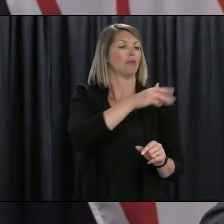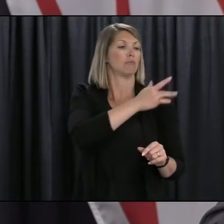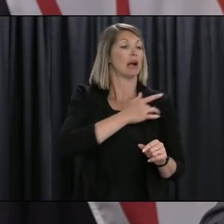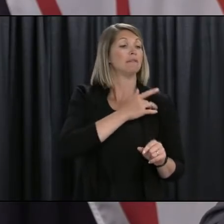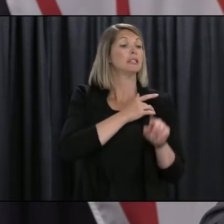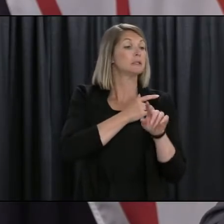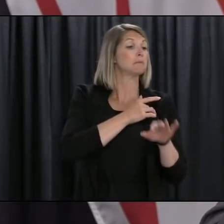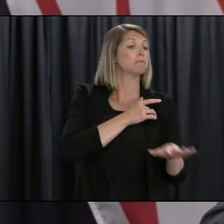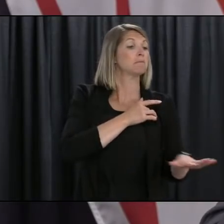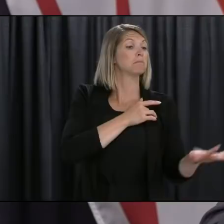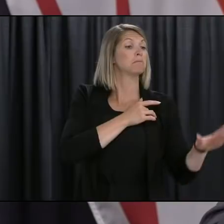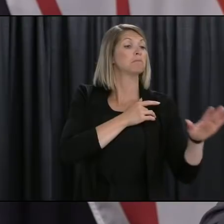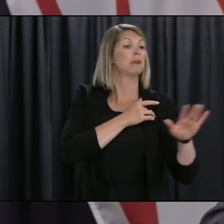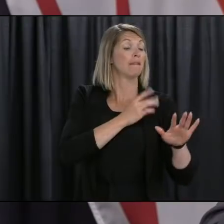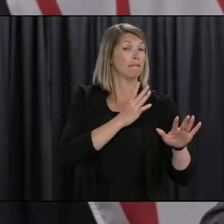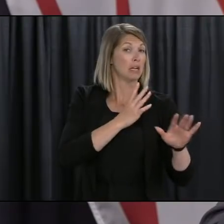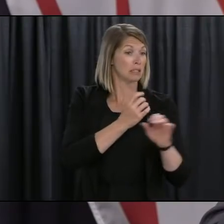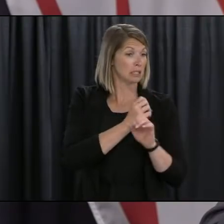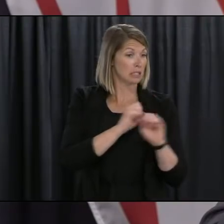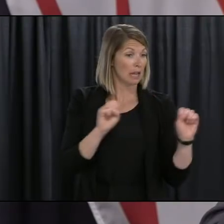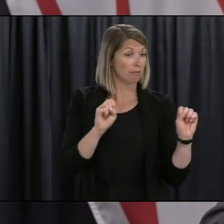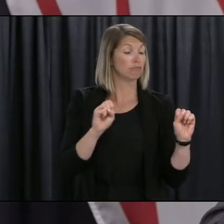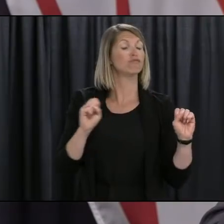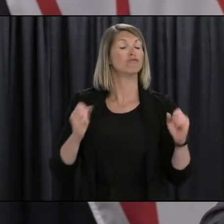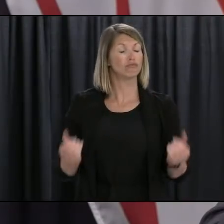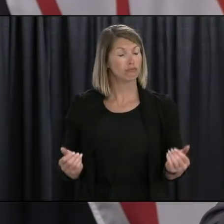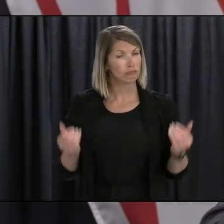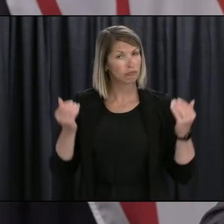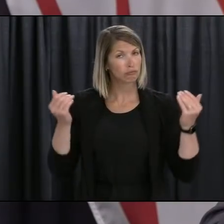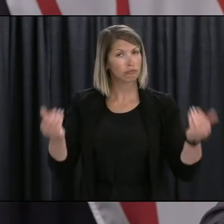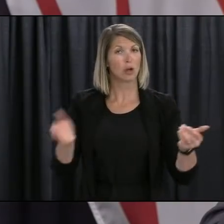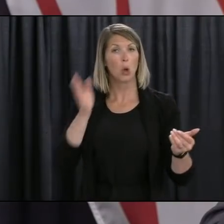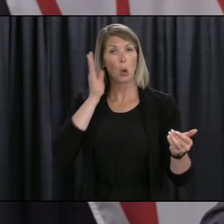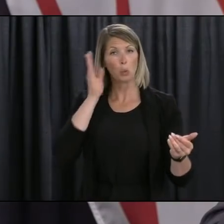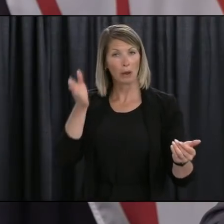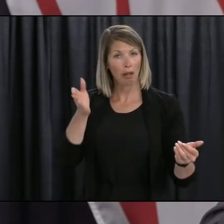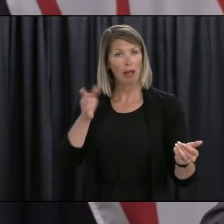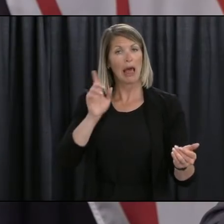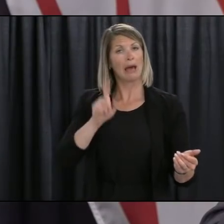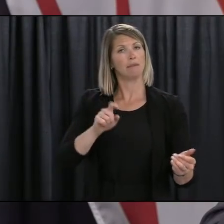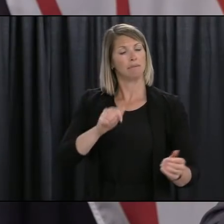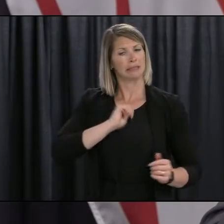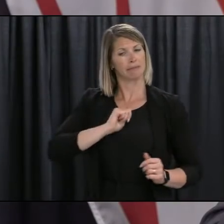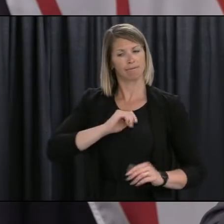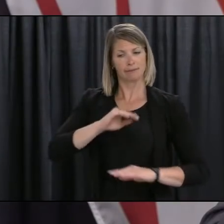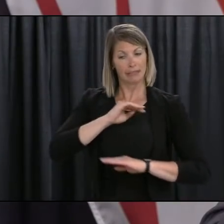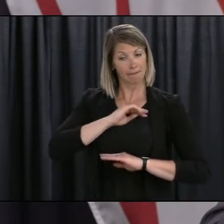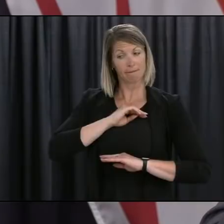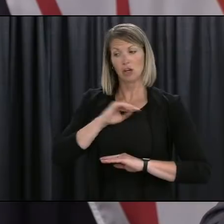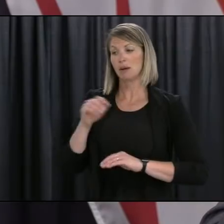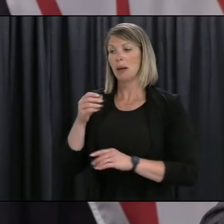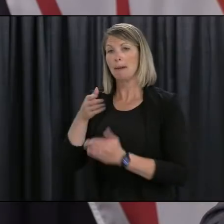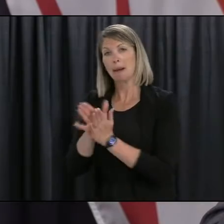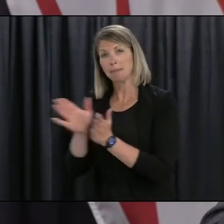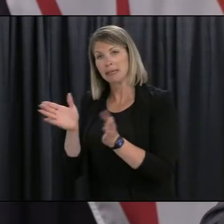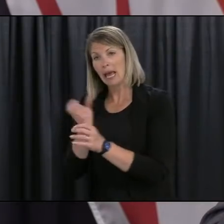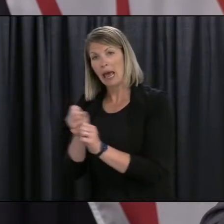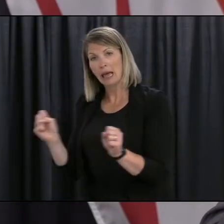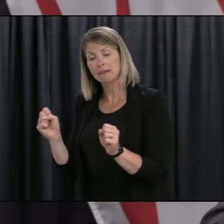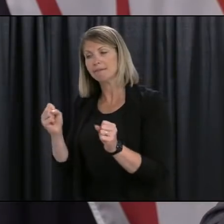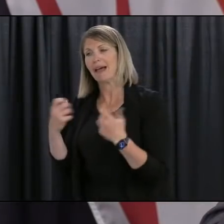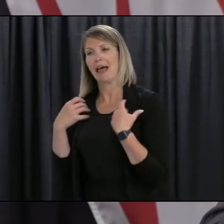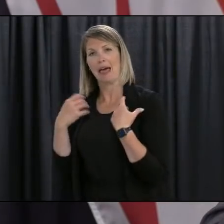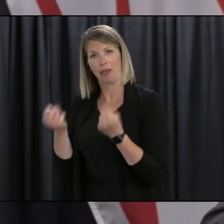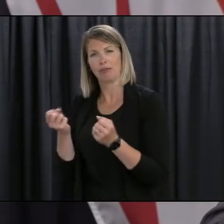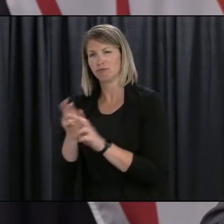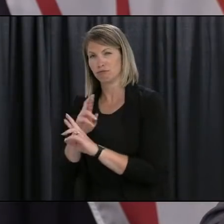move around Atlantic Canada safely and not be increasing the number, the exposure rate for Newfoundlanders and Labradorians. So this is where